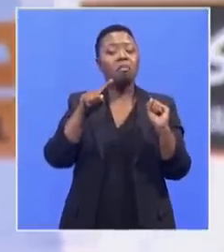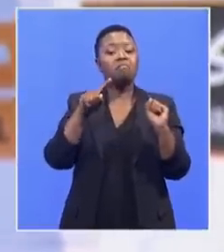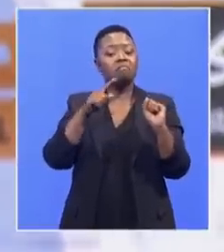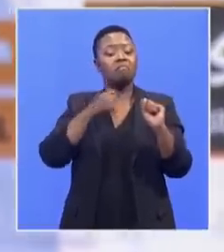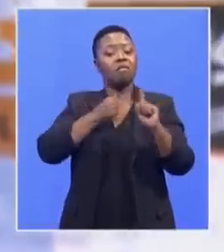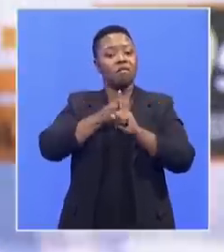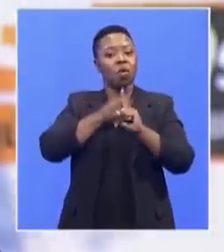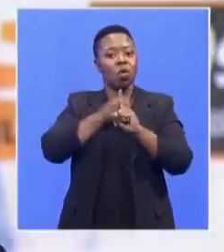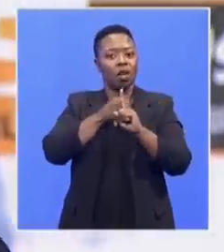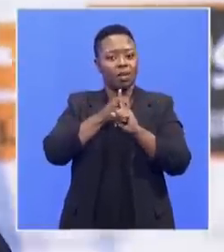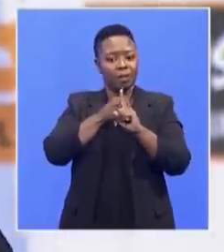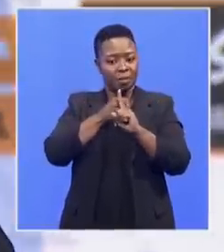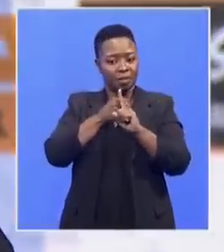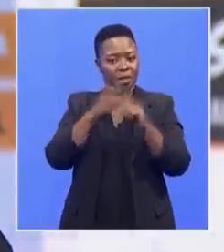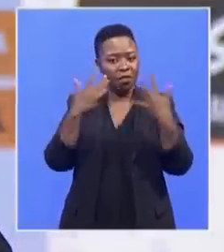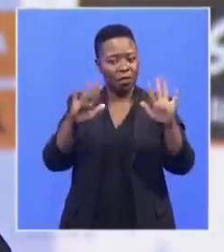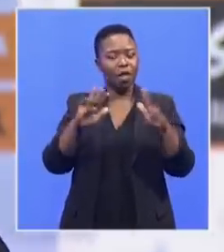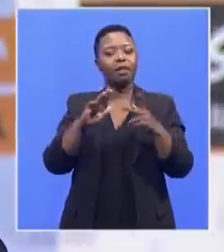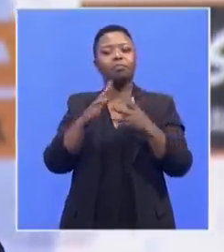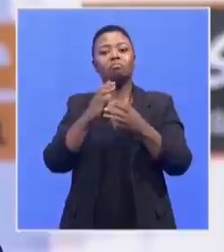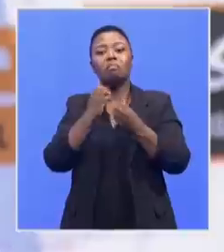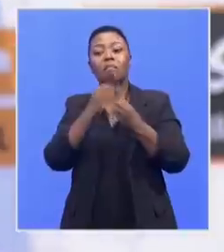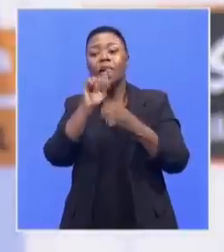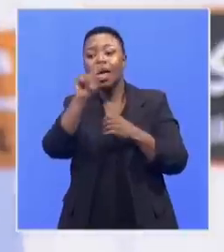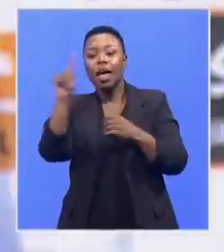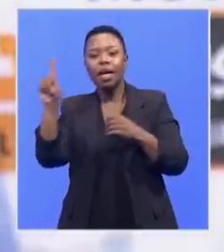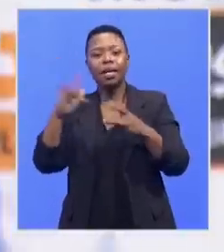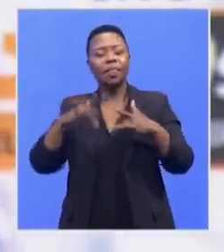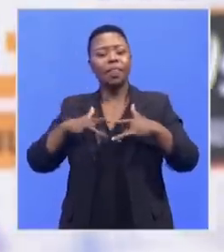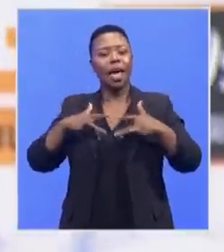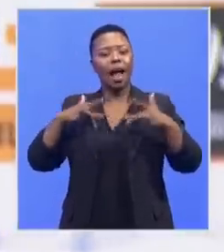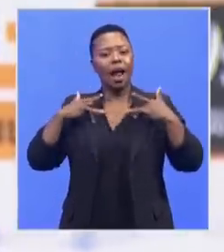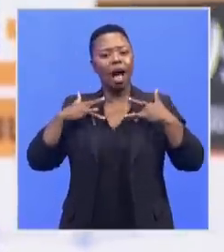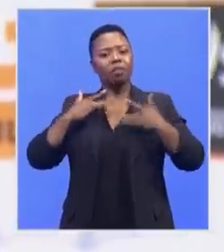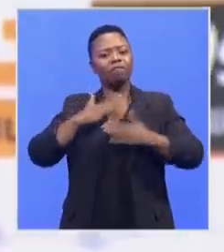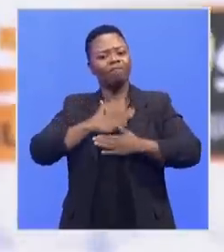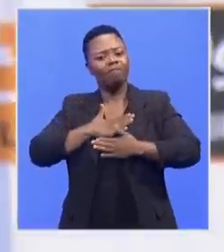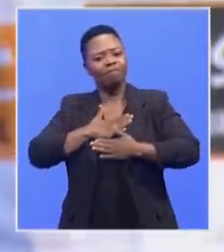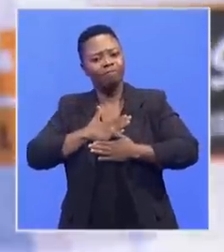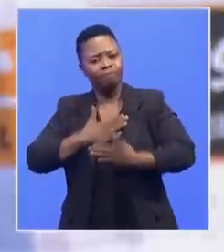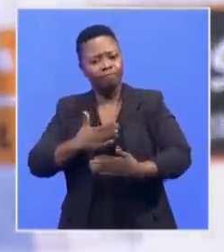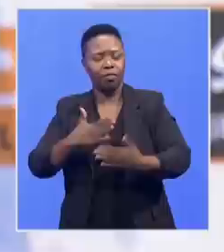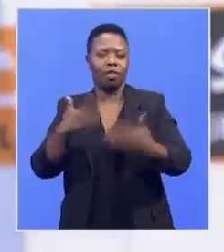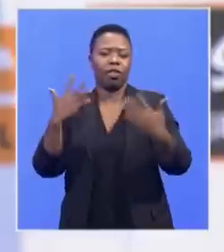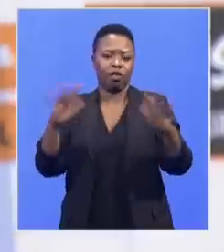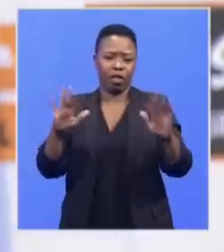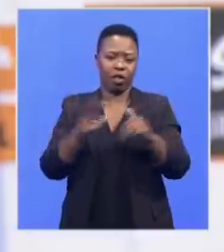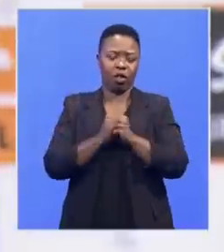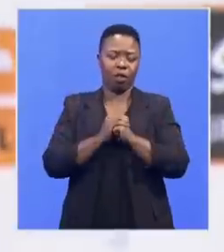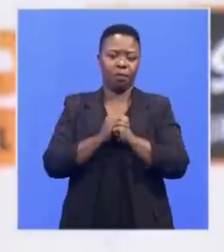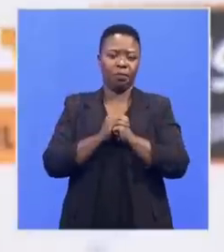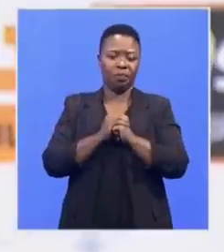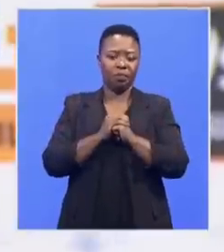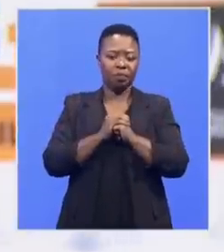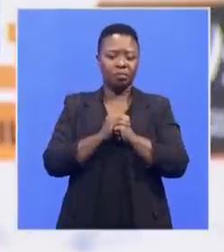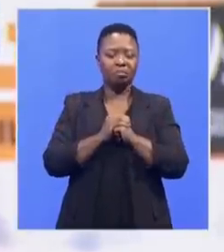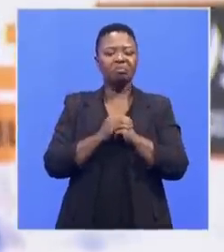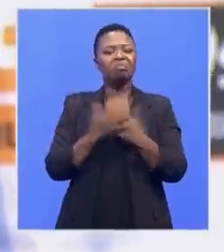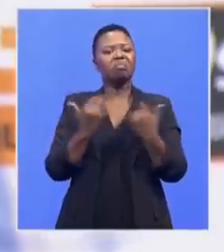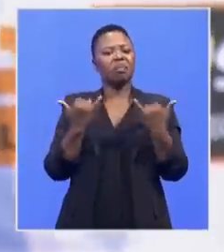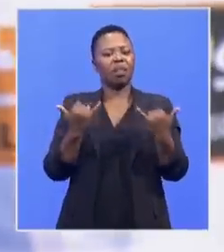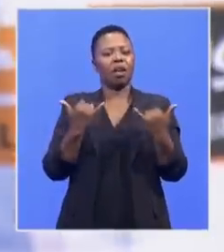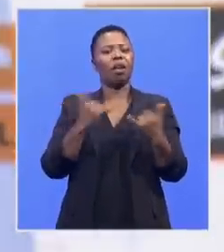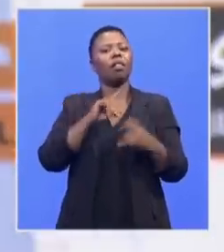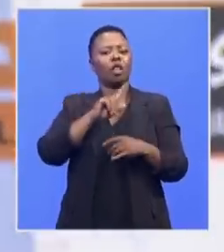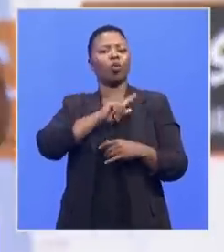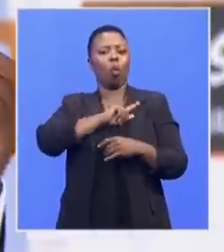many sacrificed their own lives. And that is why it is important